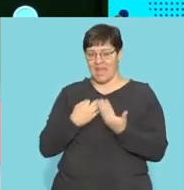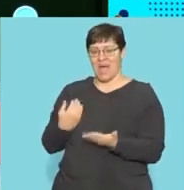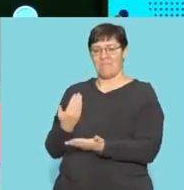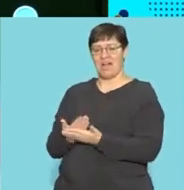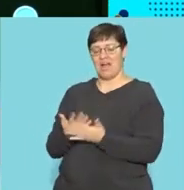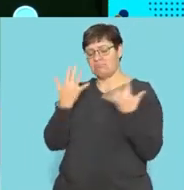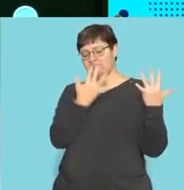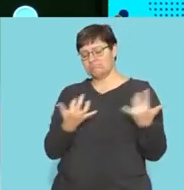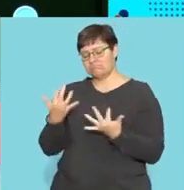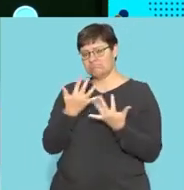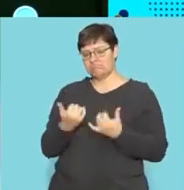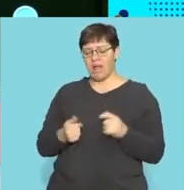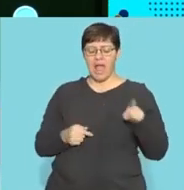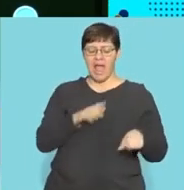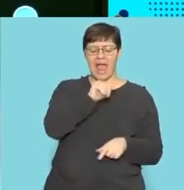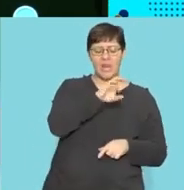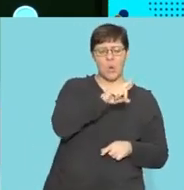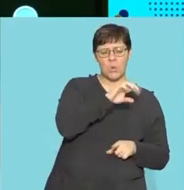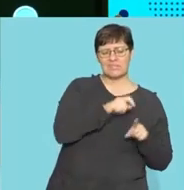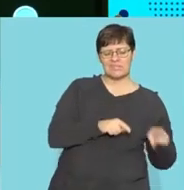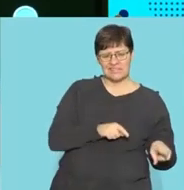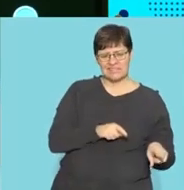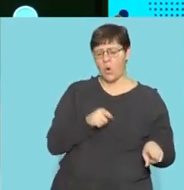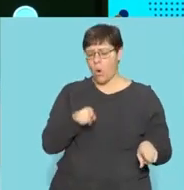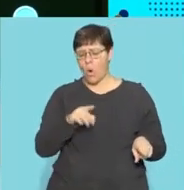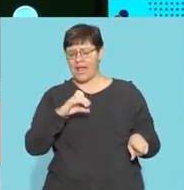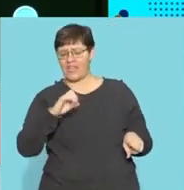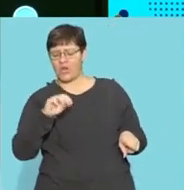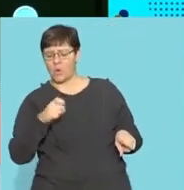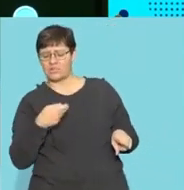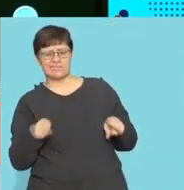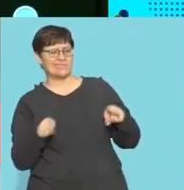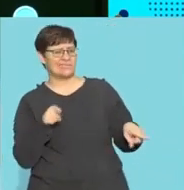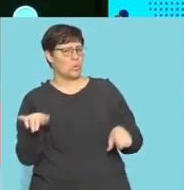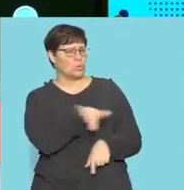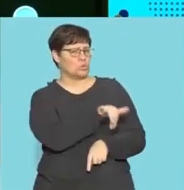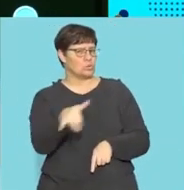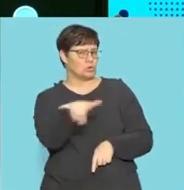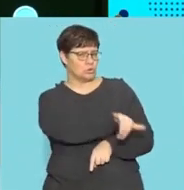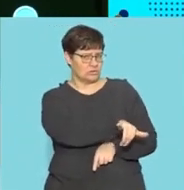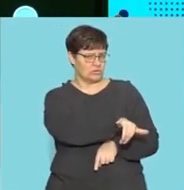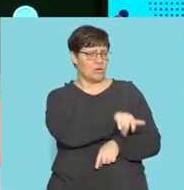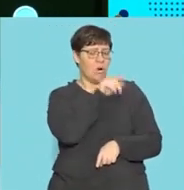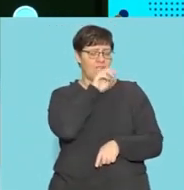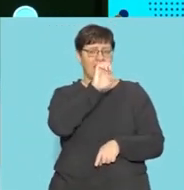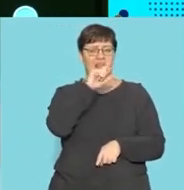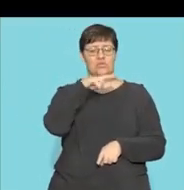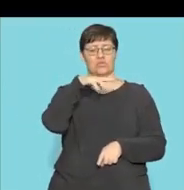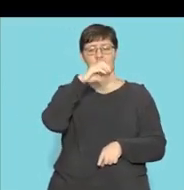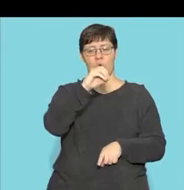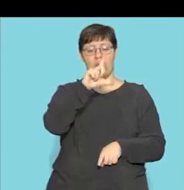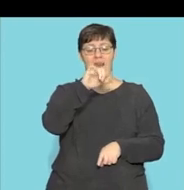out which is the anode of an electrolytic cell and which is the cathode of an electrolytic